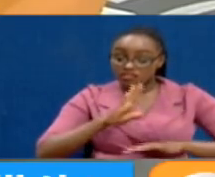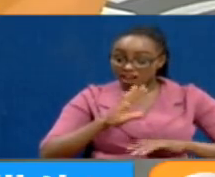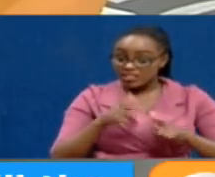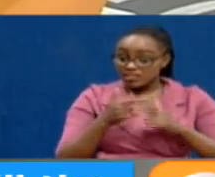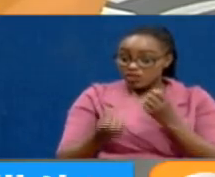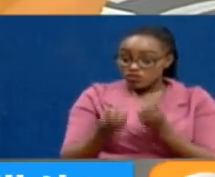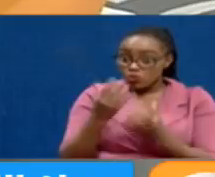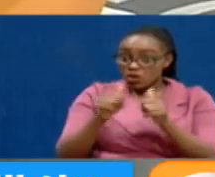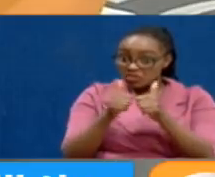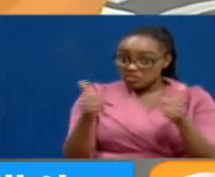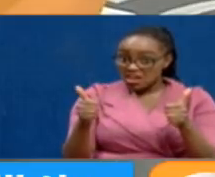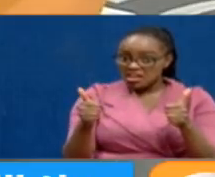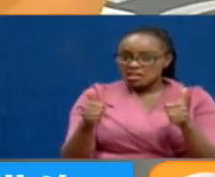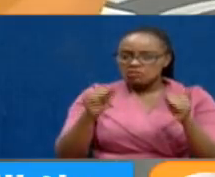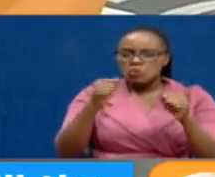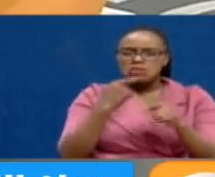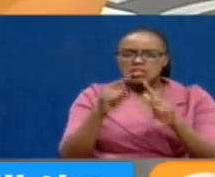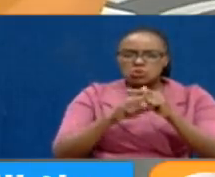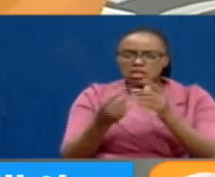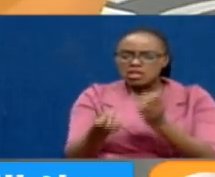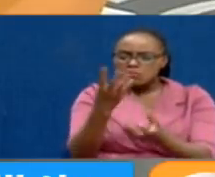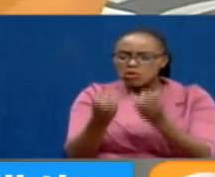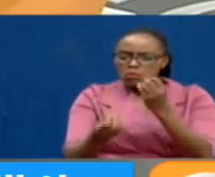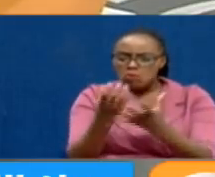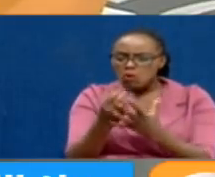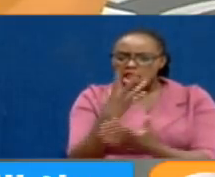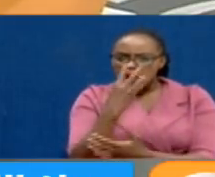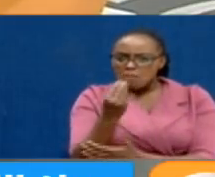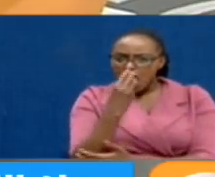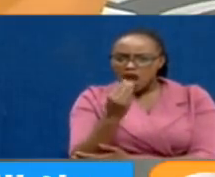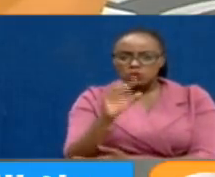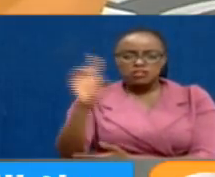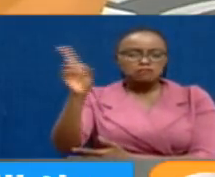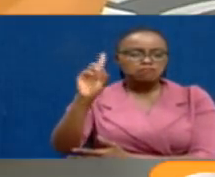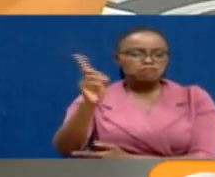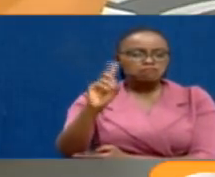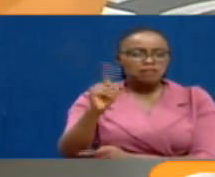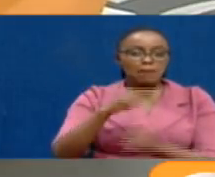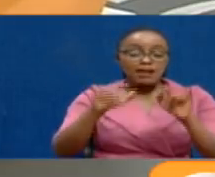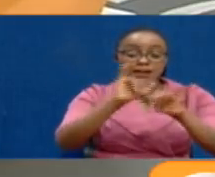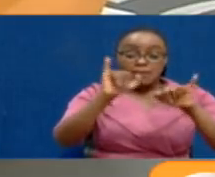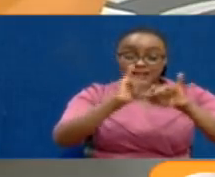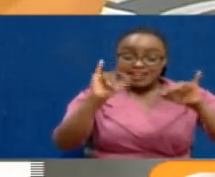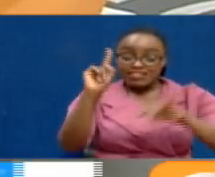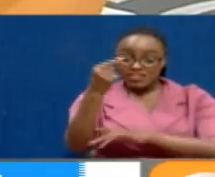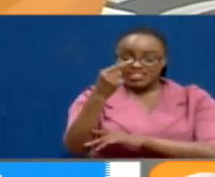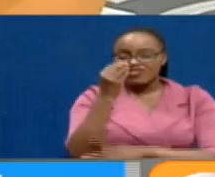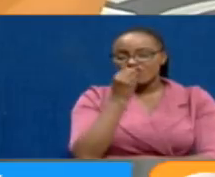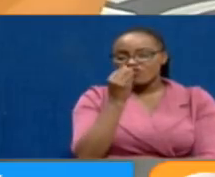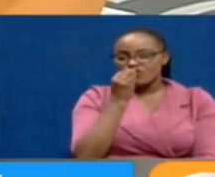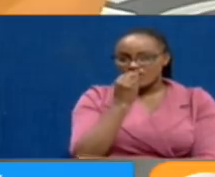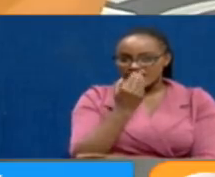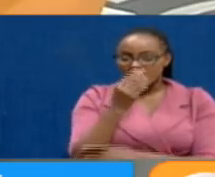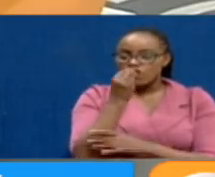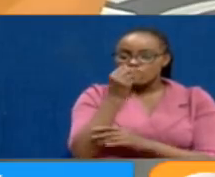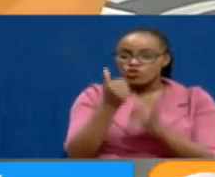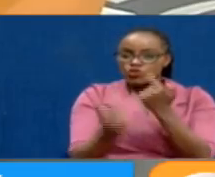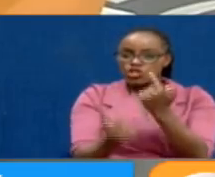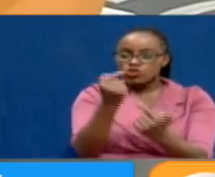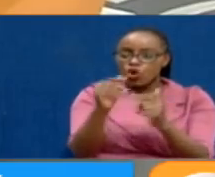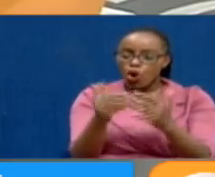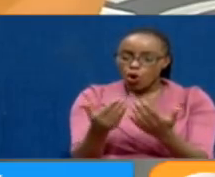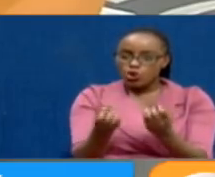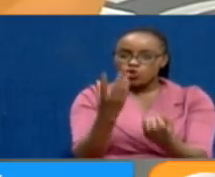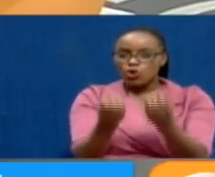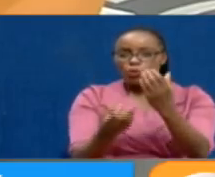it, you're good to go. Yes. Of course, we are not saying you start boiling mangoes. You have to clean, but for foods that you cook or boil,